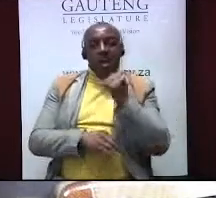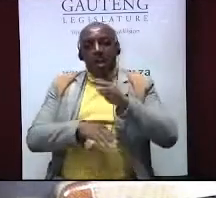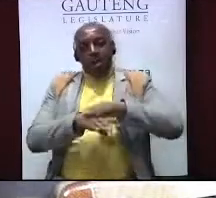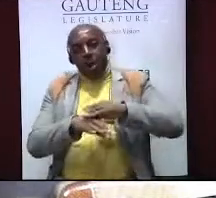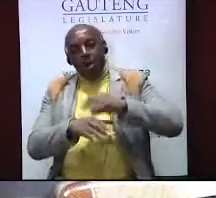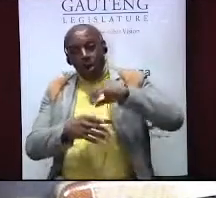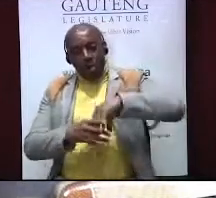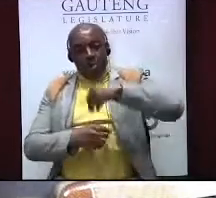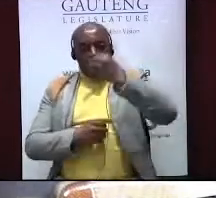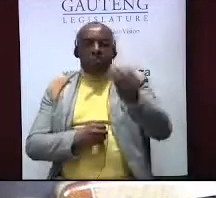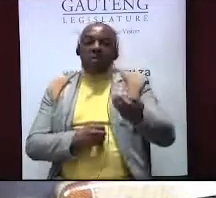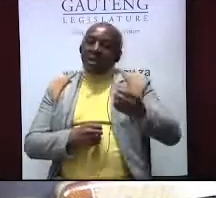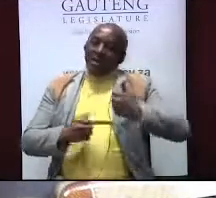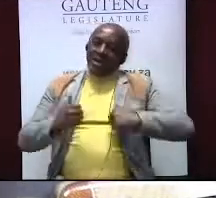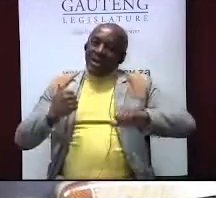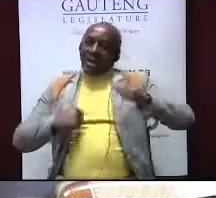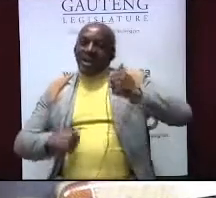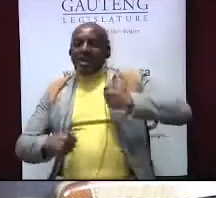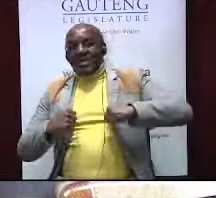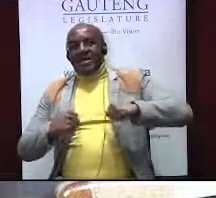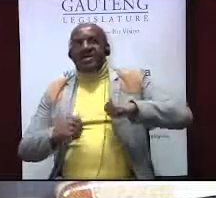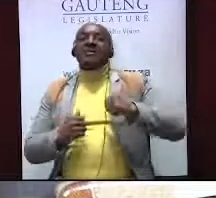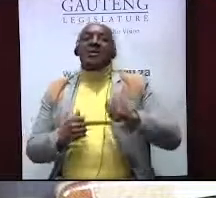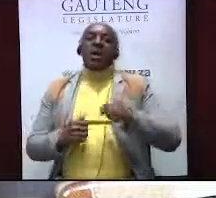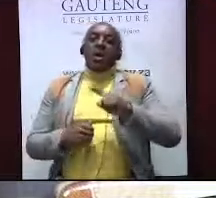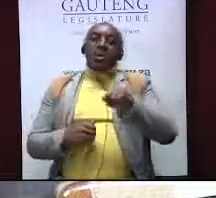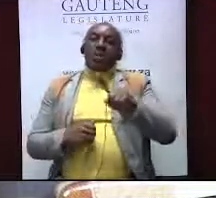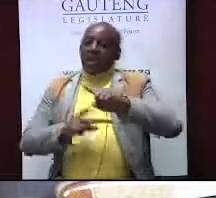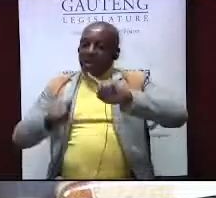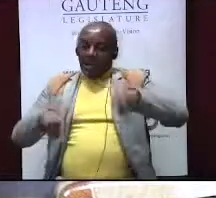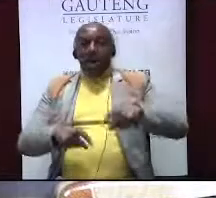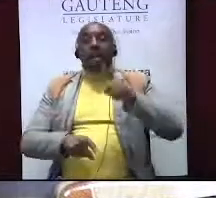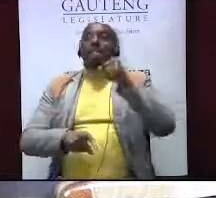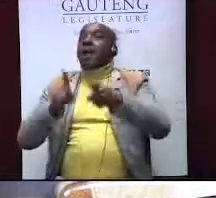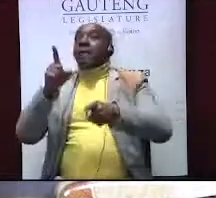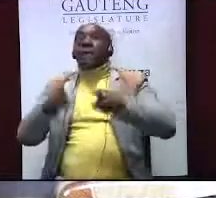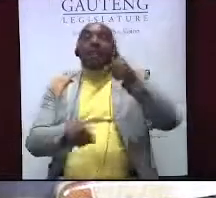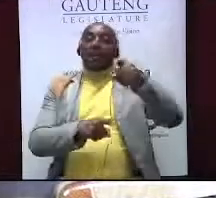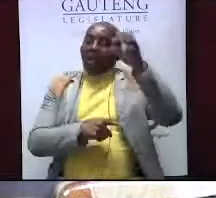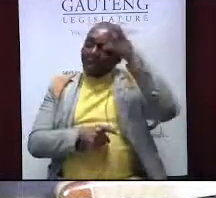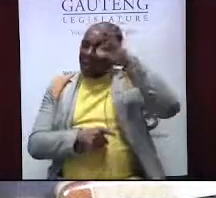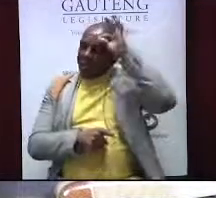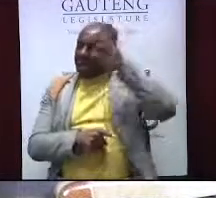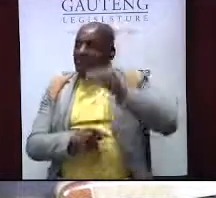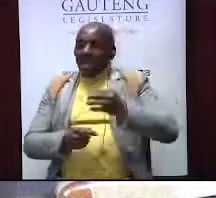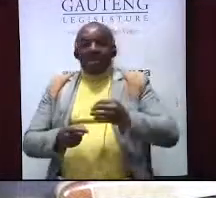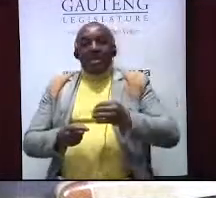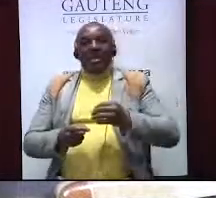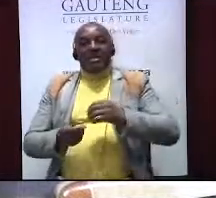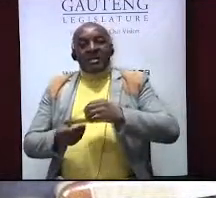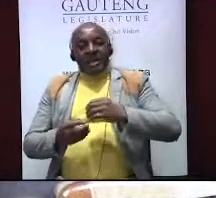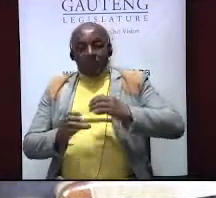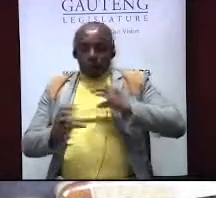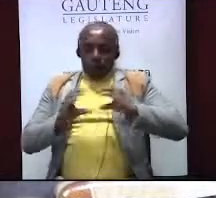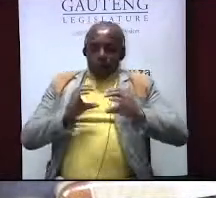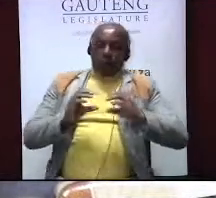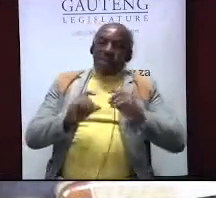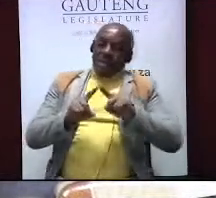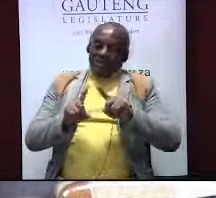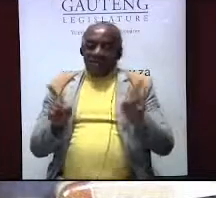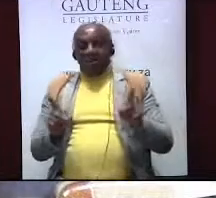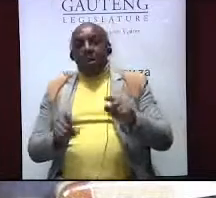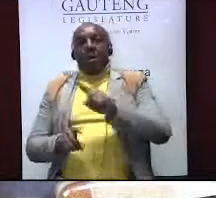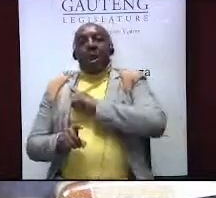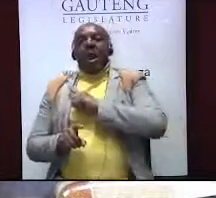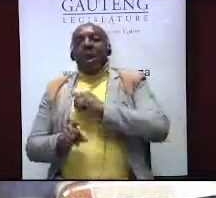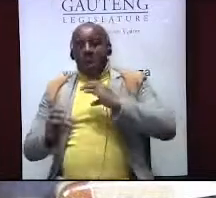were action-oriented. You were not blaming government for this and that. The conversation was different because it talked